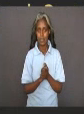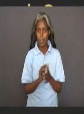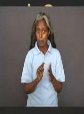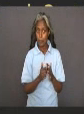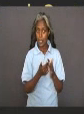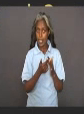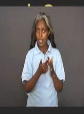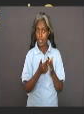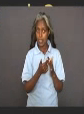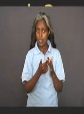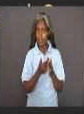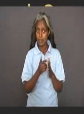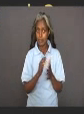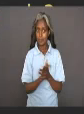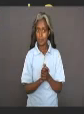Begin.